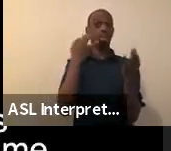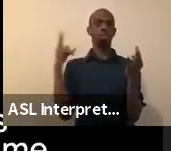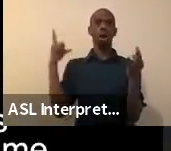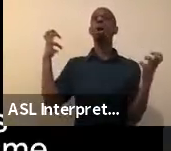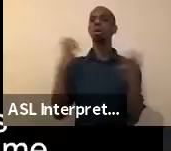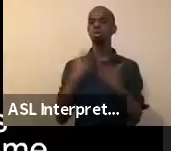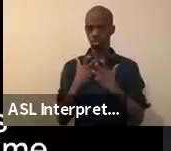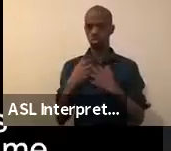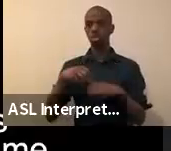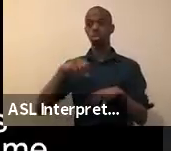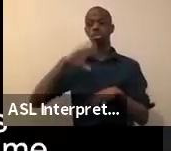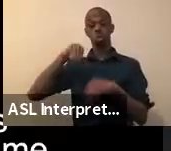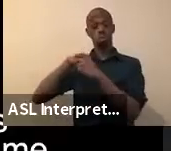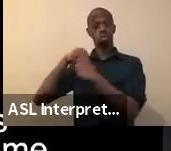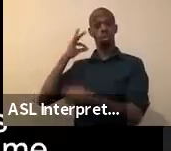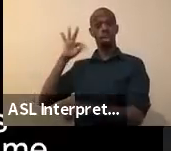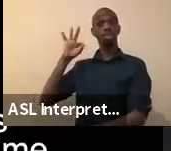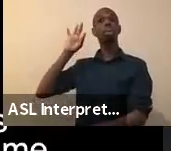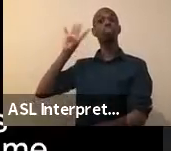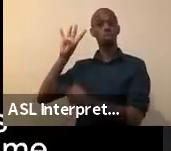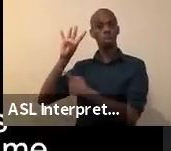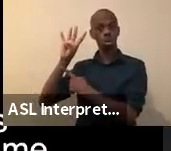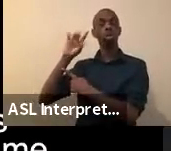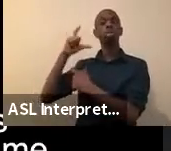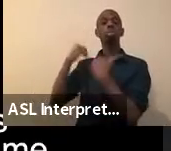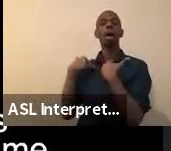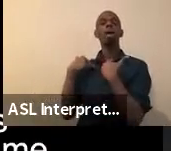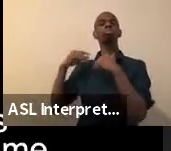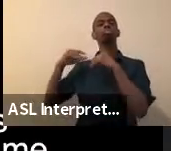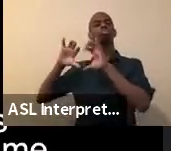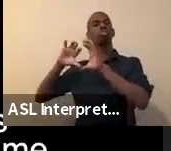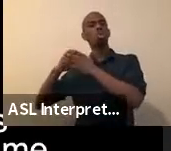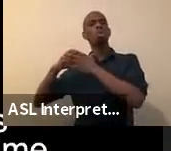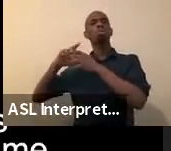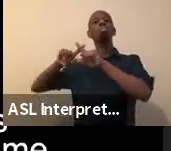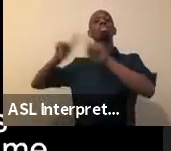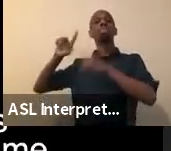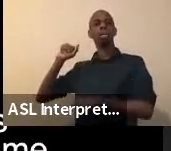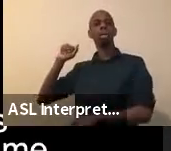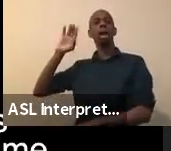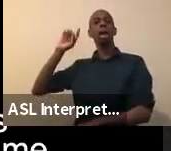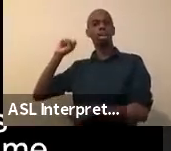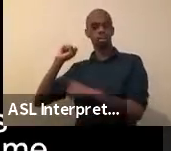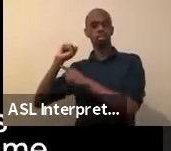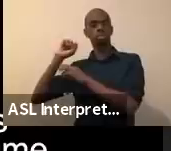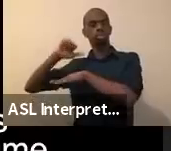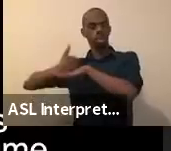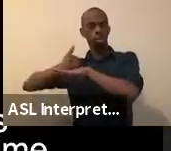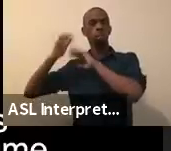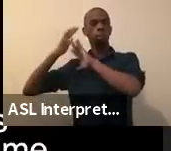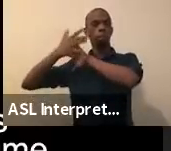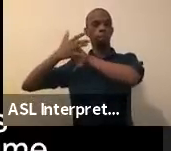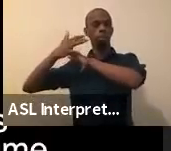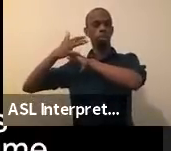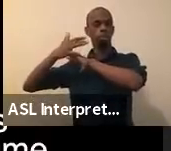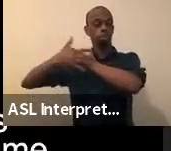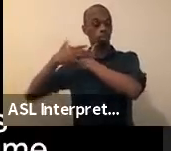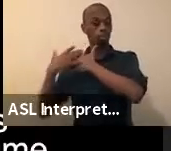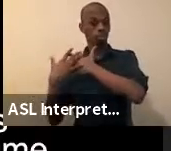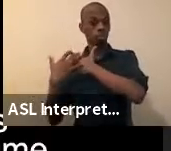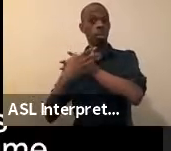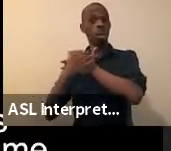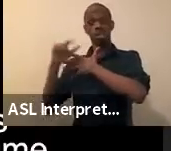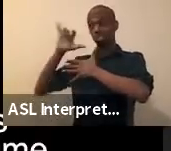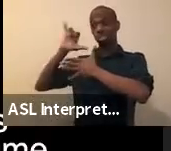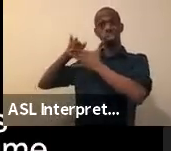right, you have a series of acts, right? And so remember, this is the time period of where you have a lot of, you know,